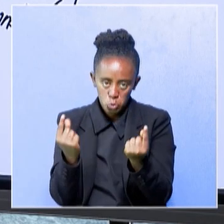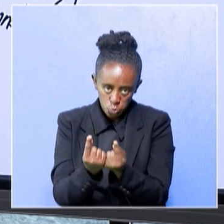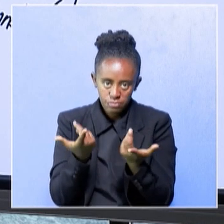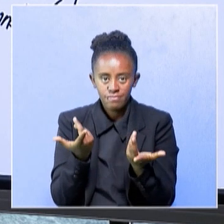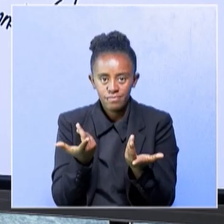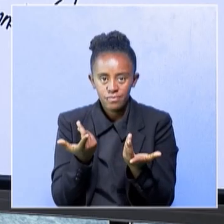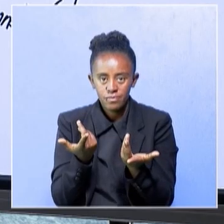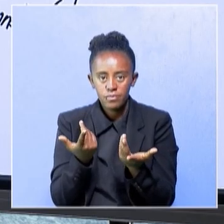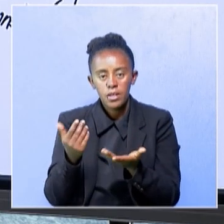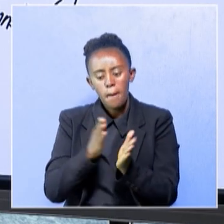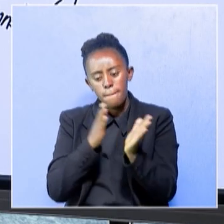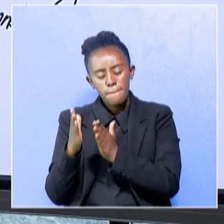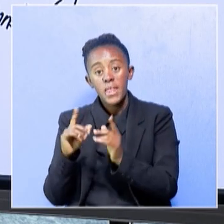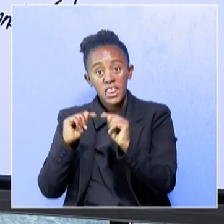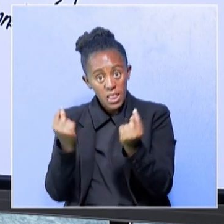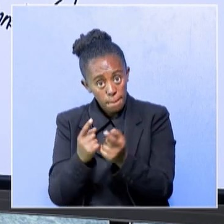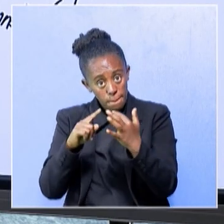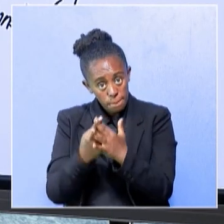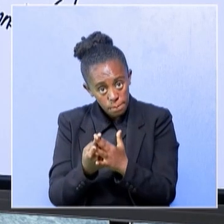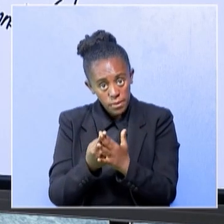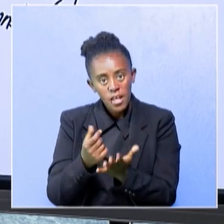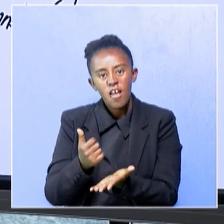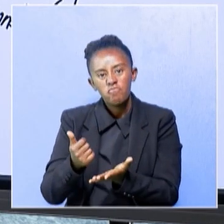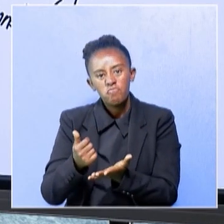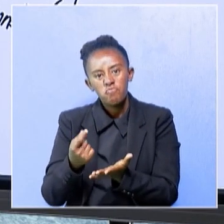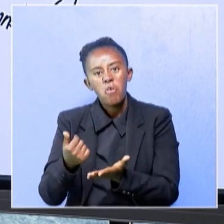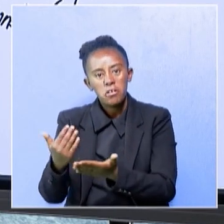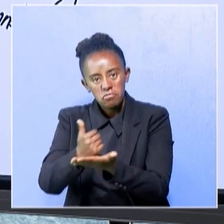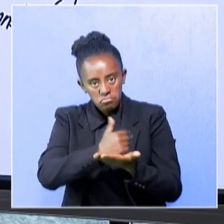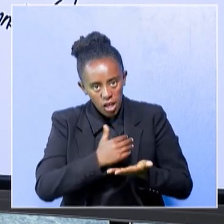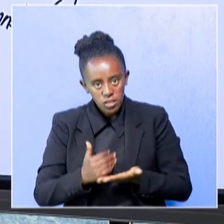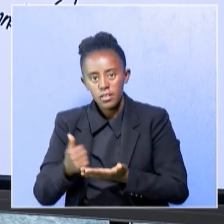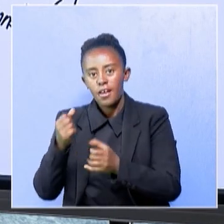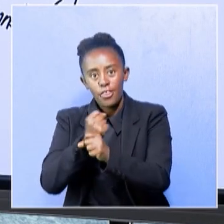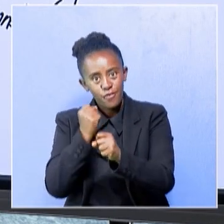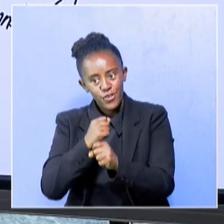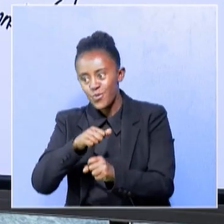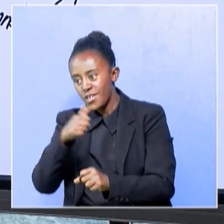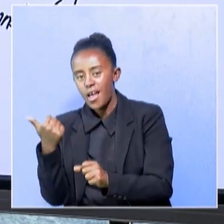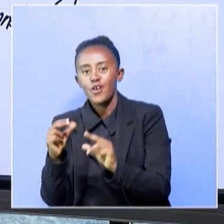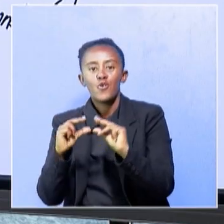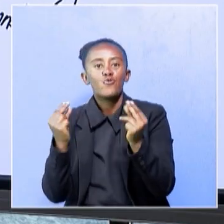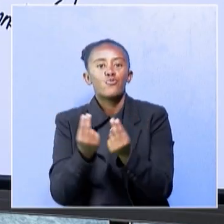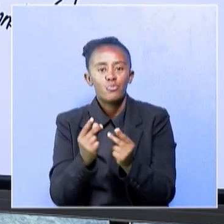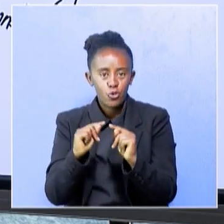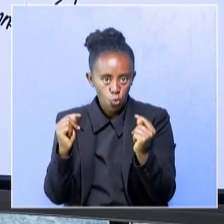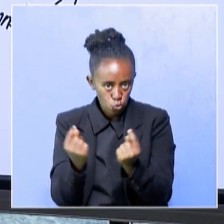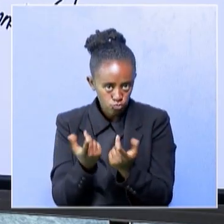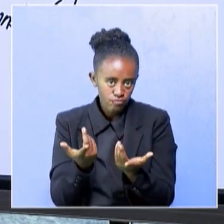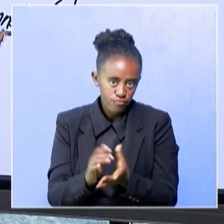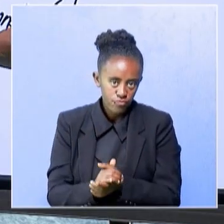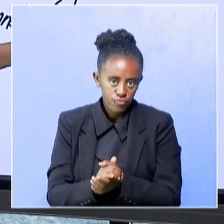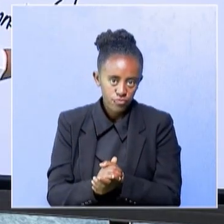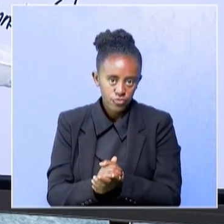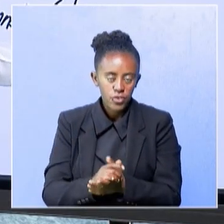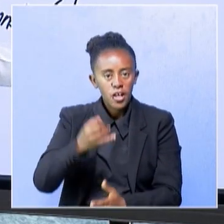The organized team started the fundraising activities with other groups. Yeah.